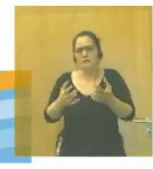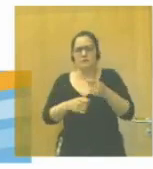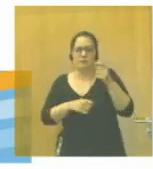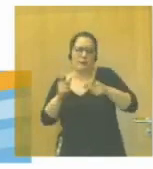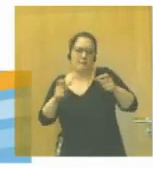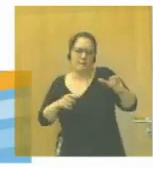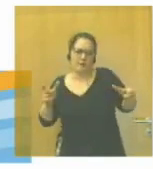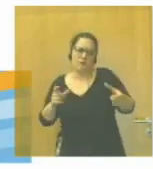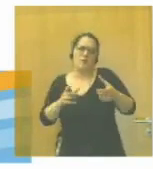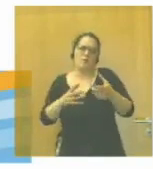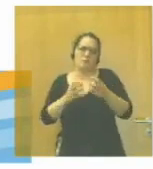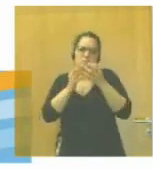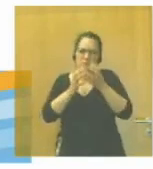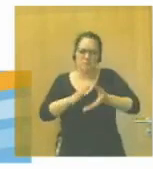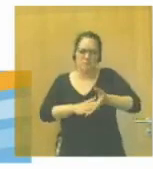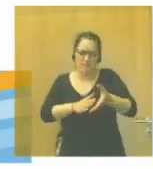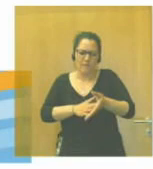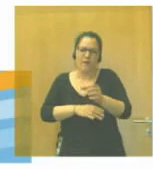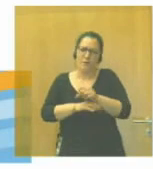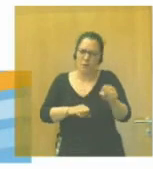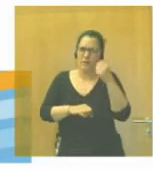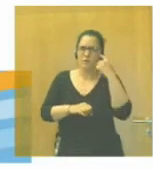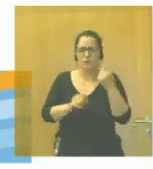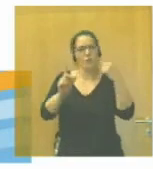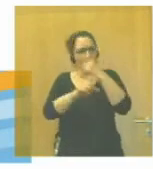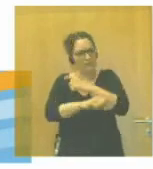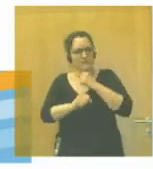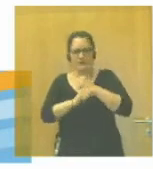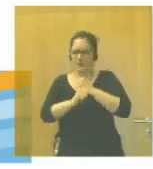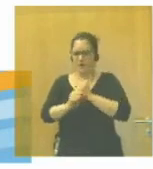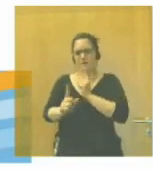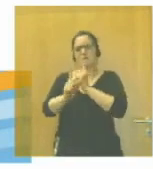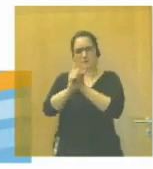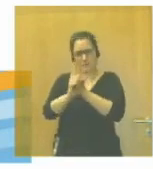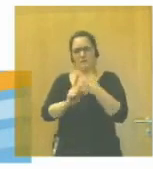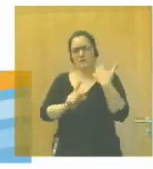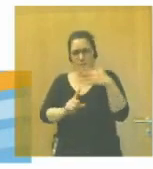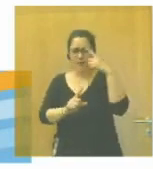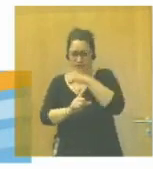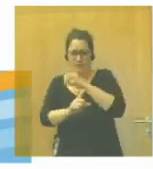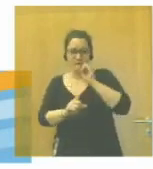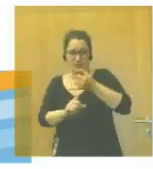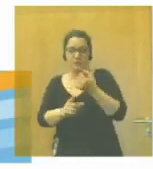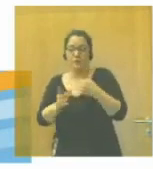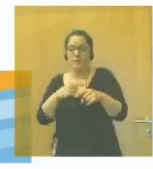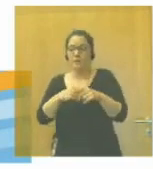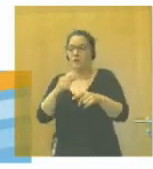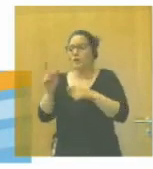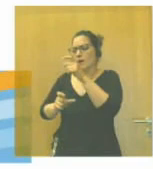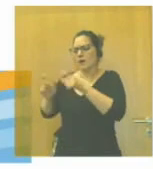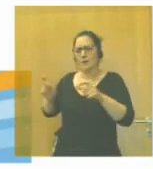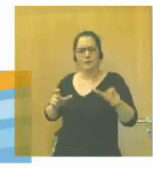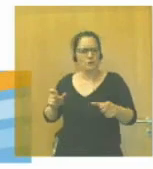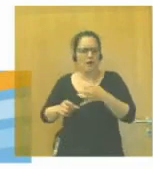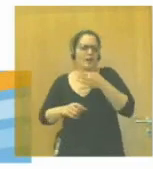hard work, but I think the message is that people, when they're talking about suicide, are in considerable distress. And every time we have to